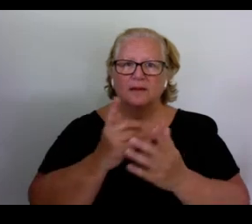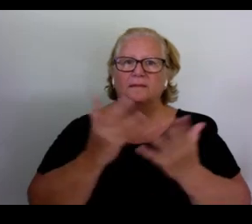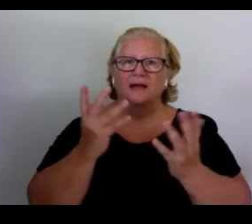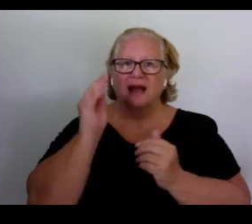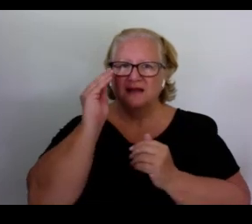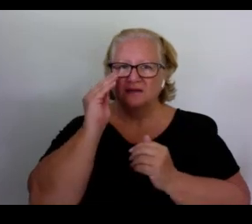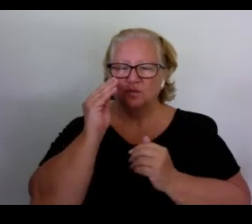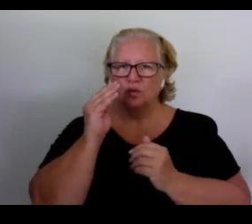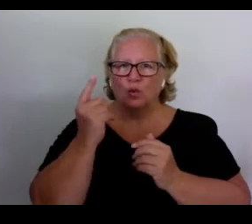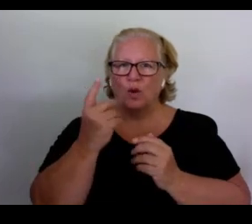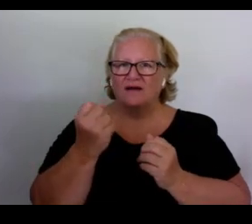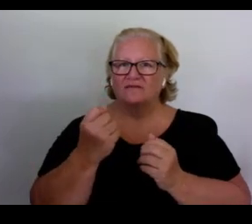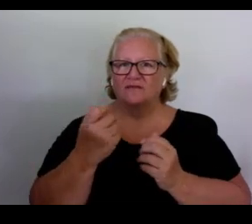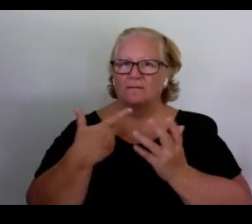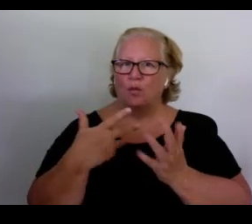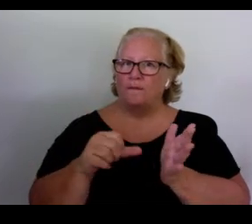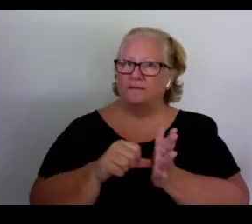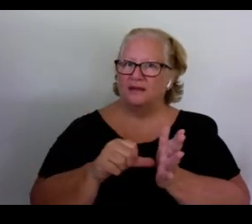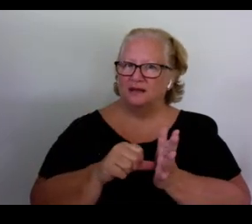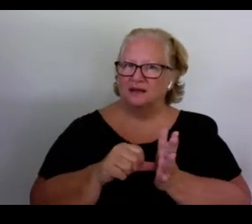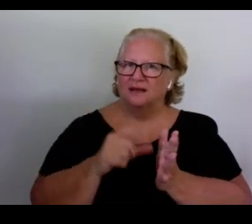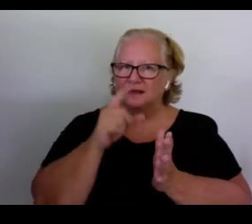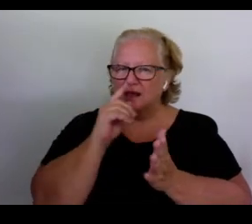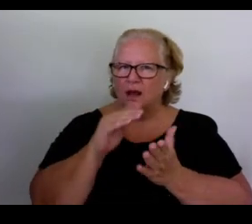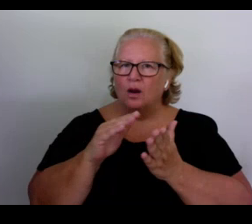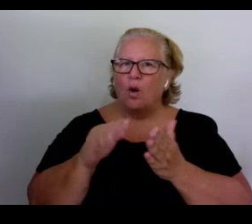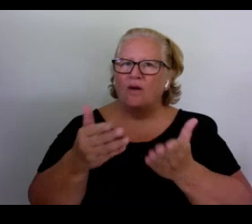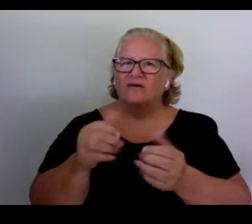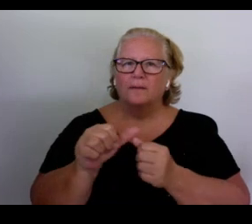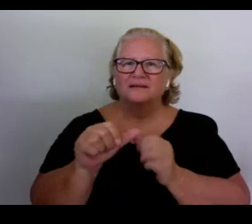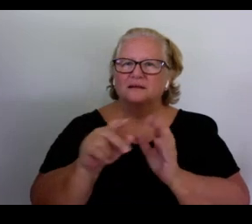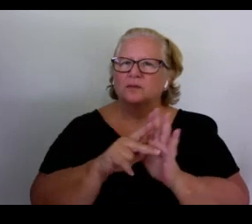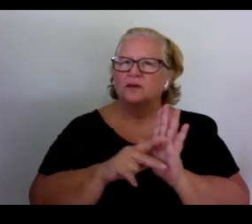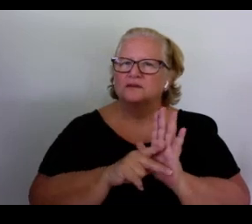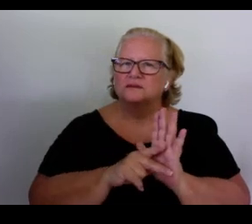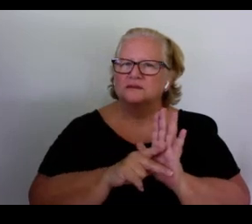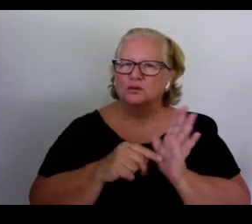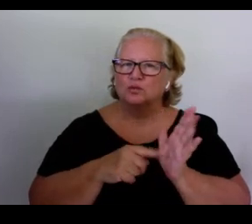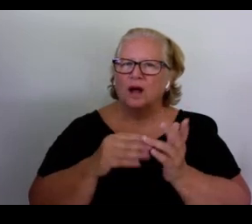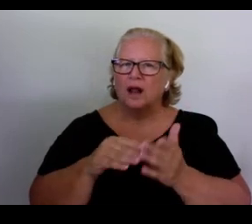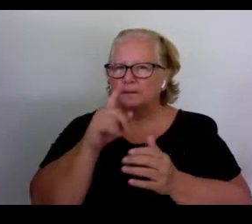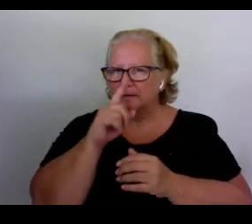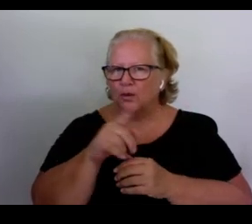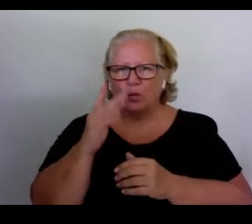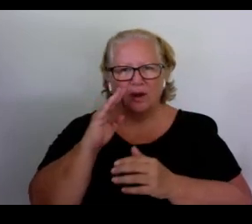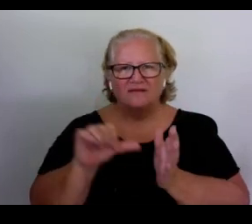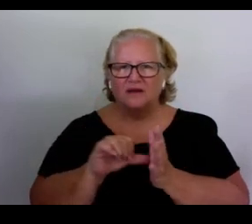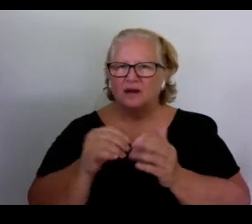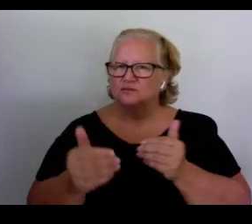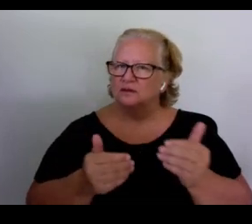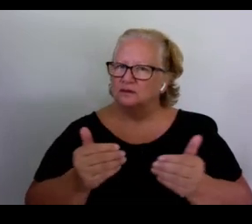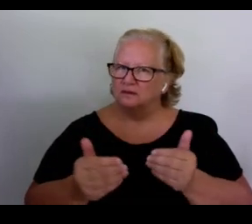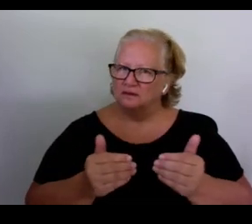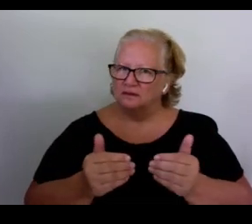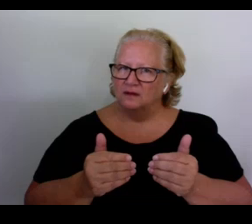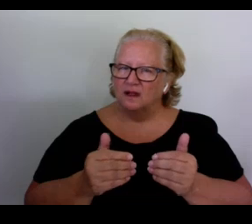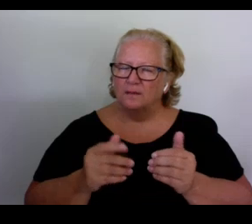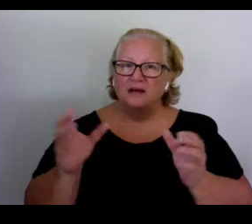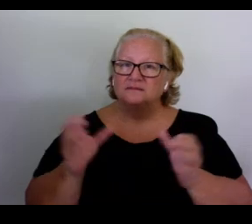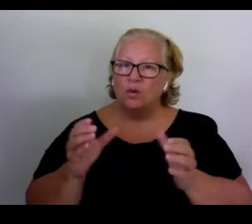scope financially to have good financial hardship policies. And it's a lot harder for smaller councils who might need